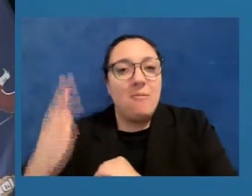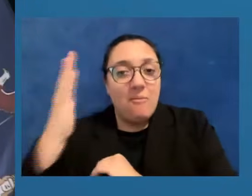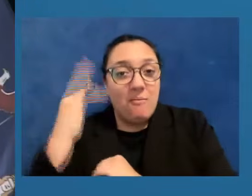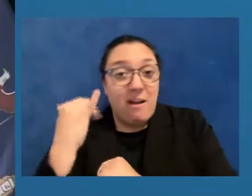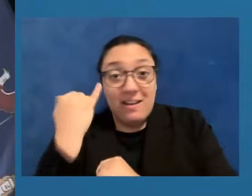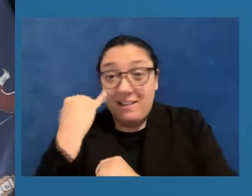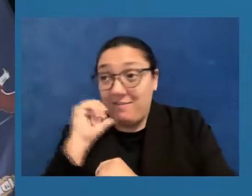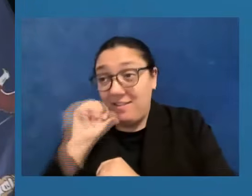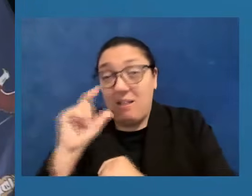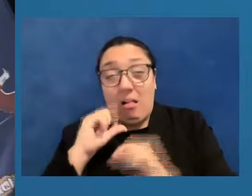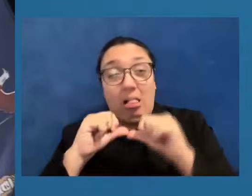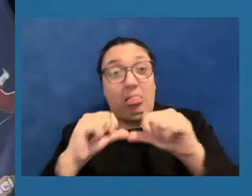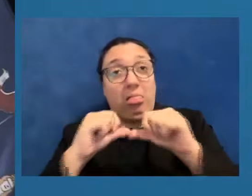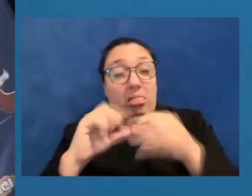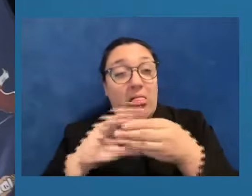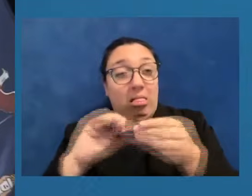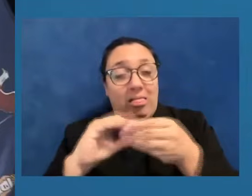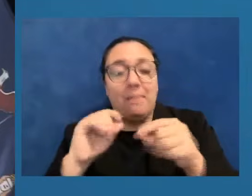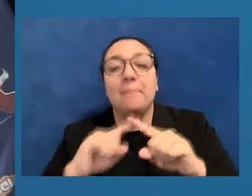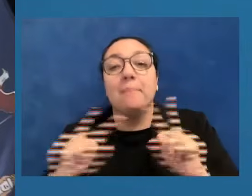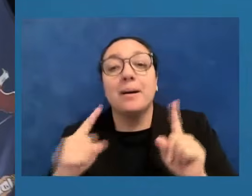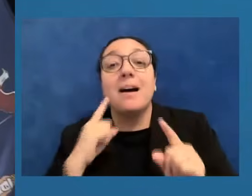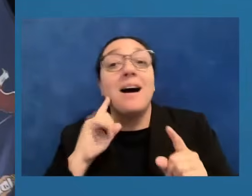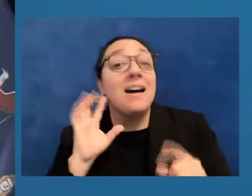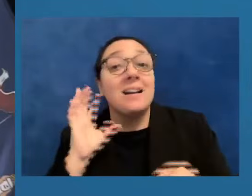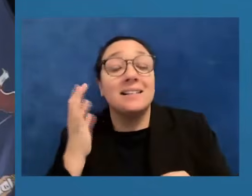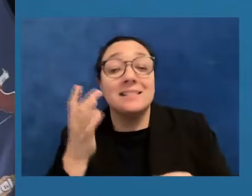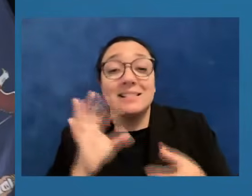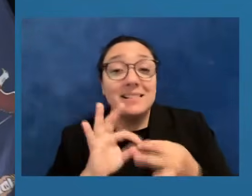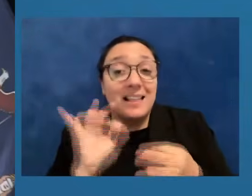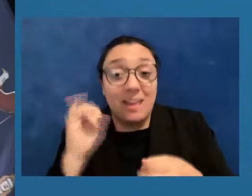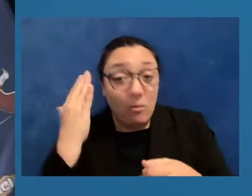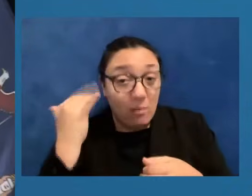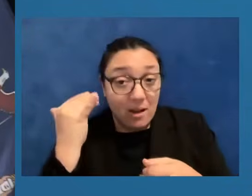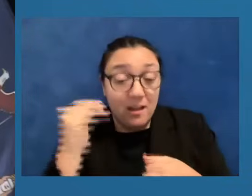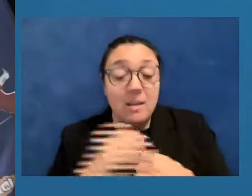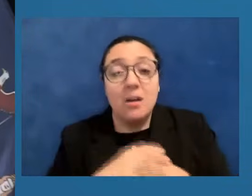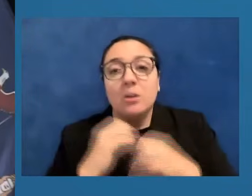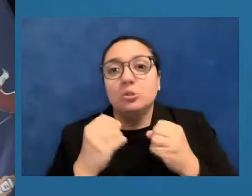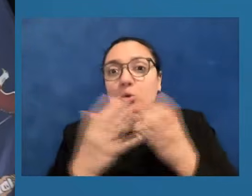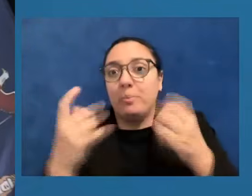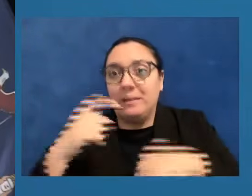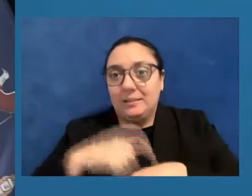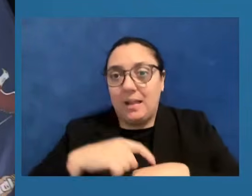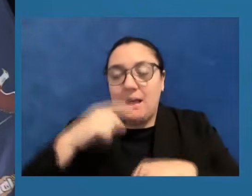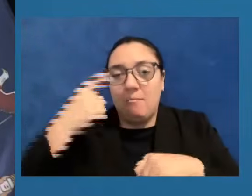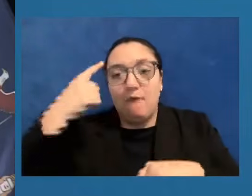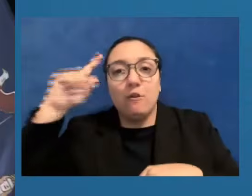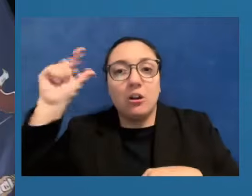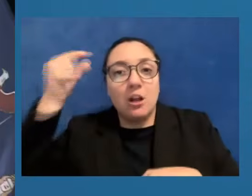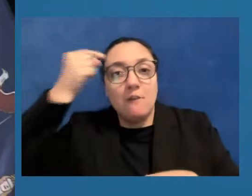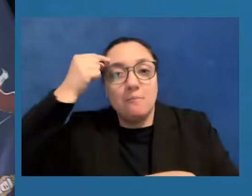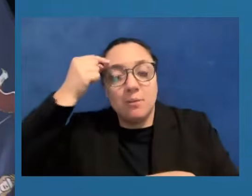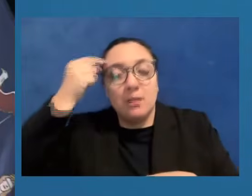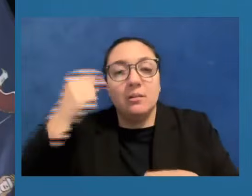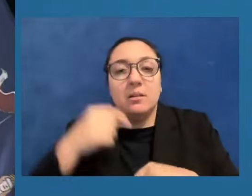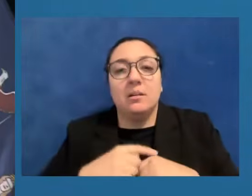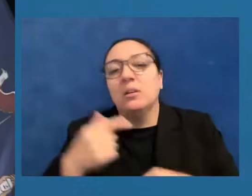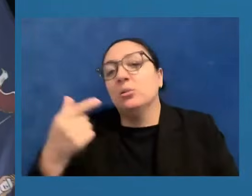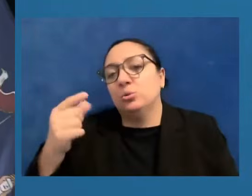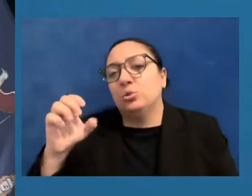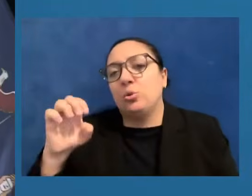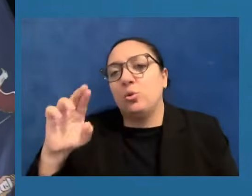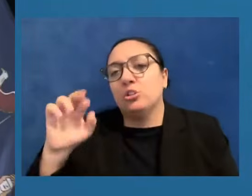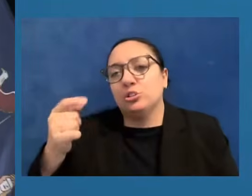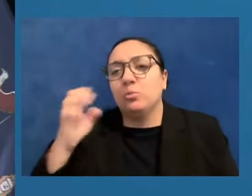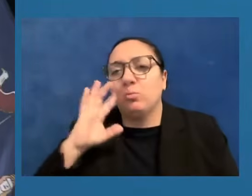this. But I say that because so many times in government, and you will hear from my good friend George,